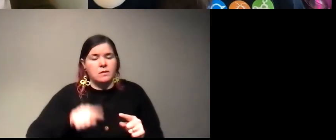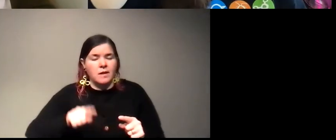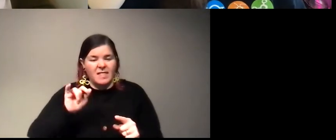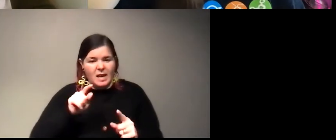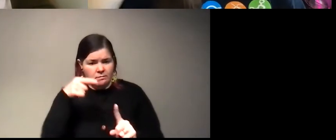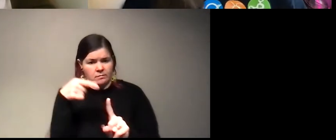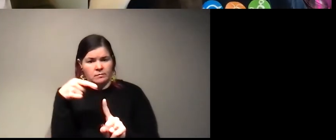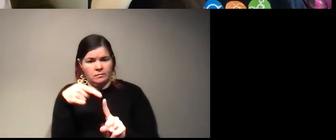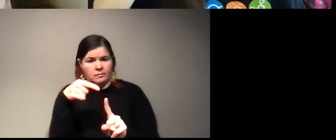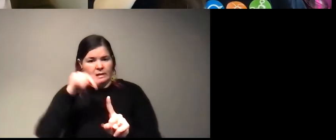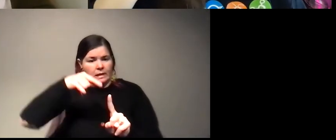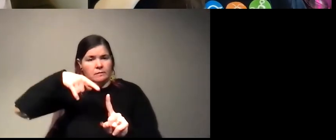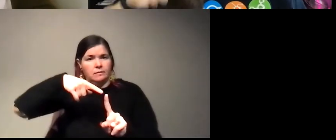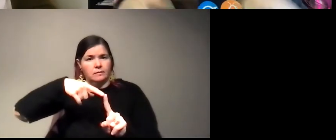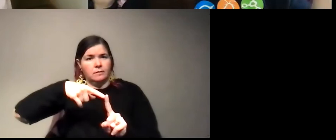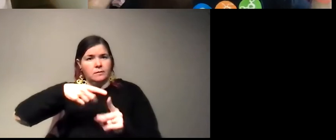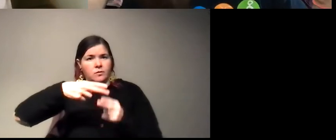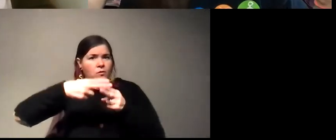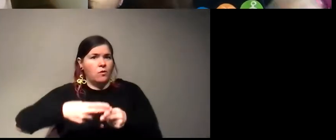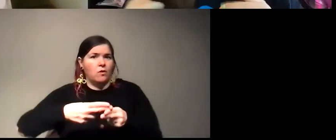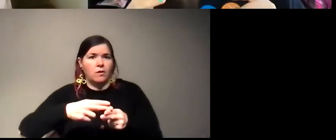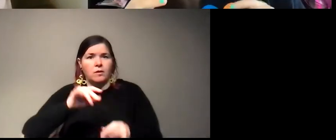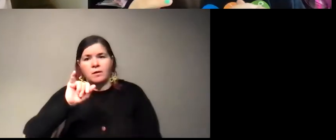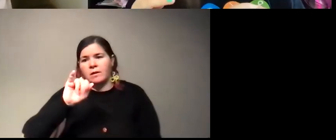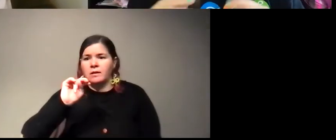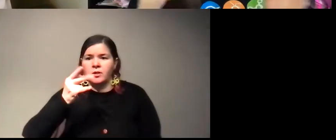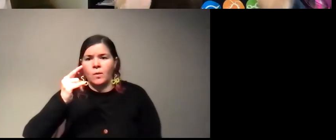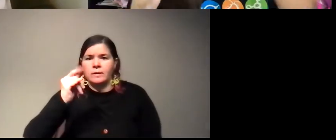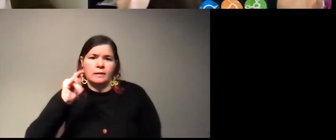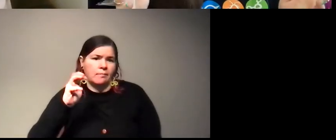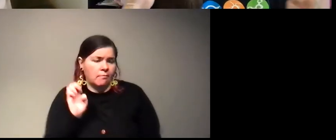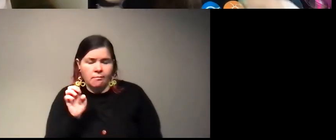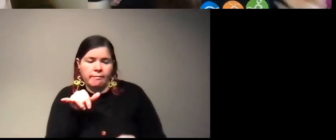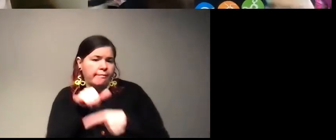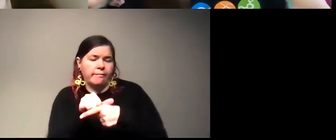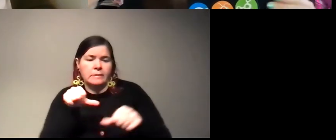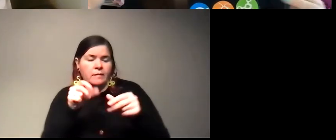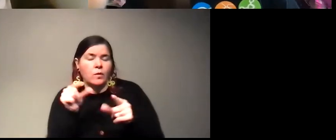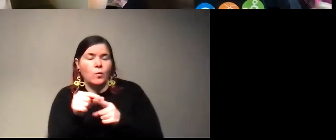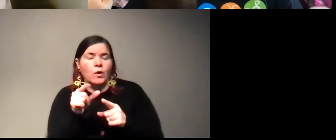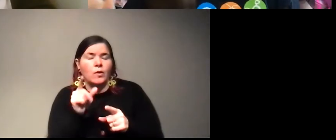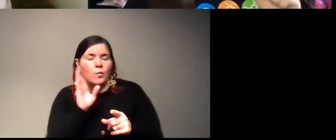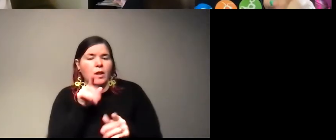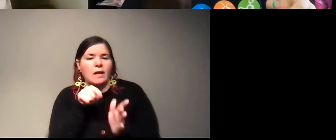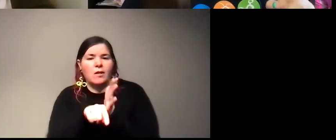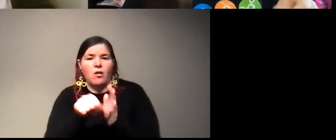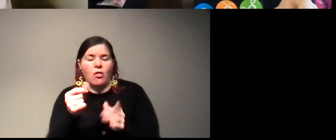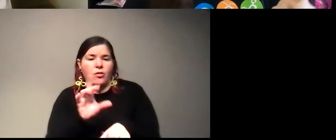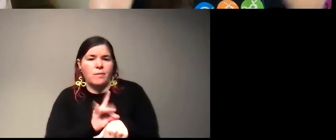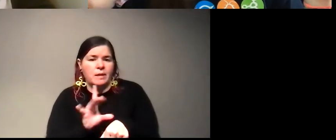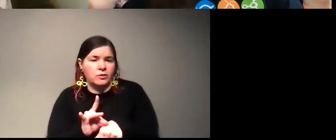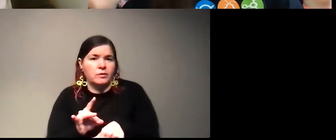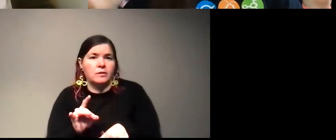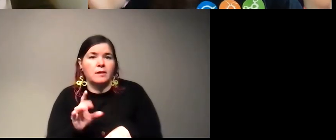right there, that is called indigoidine. So that was like the compound that killed the other stuff. And